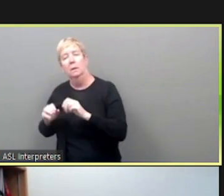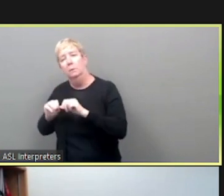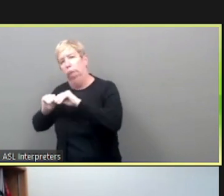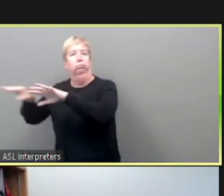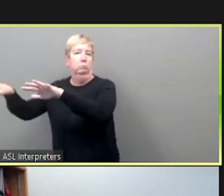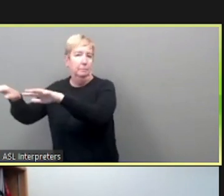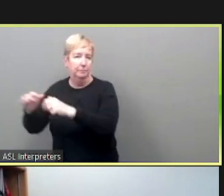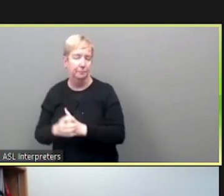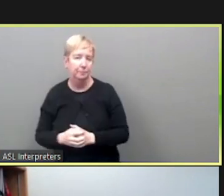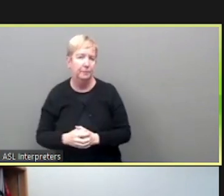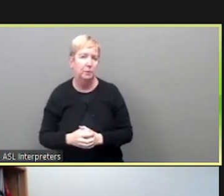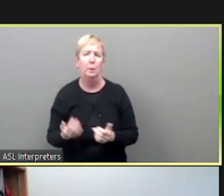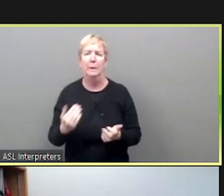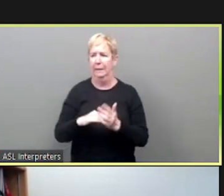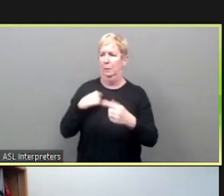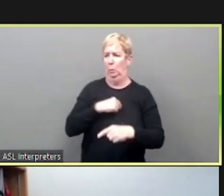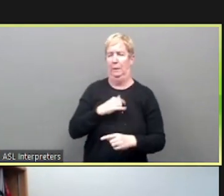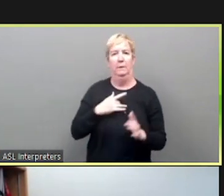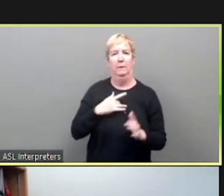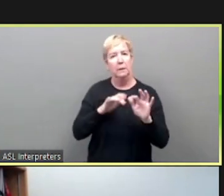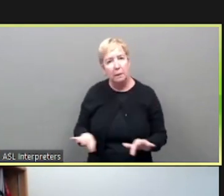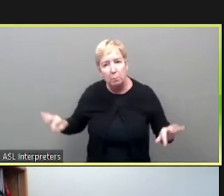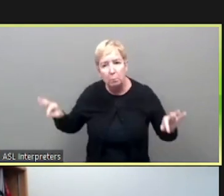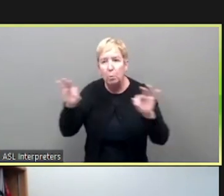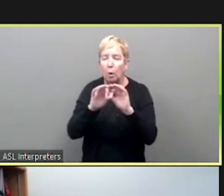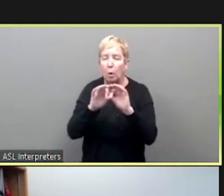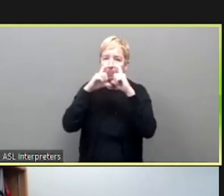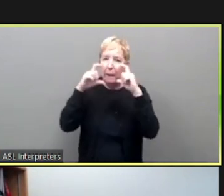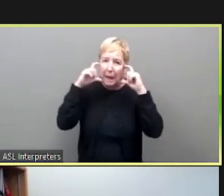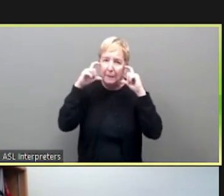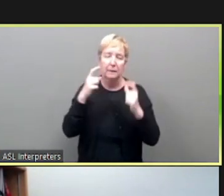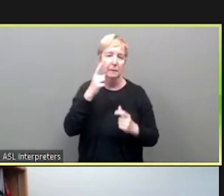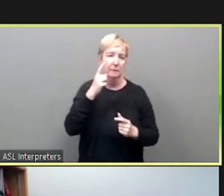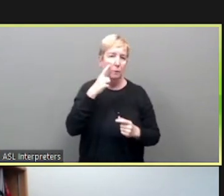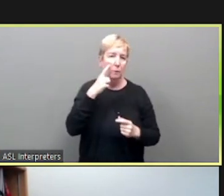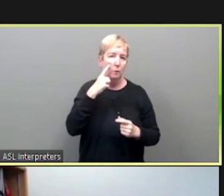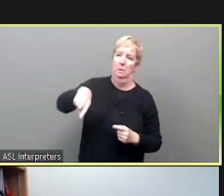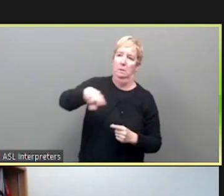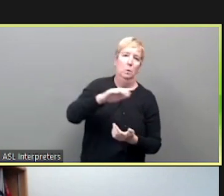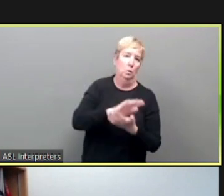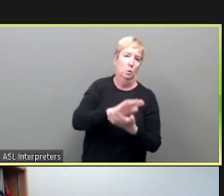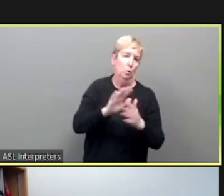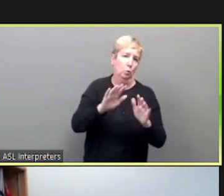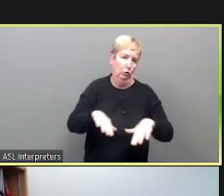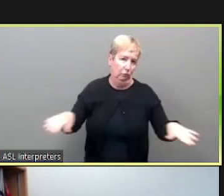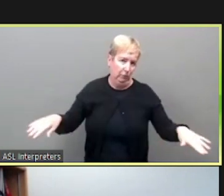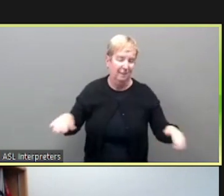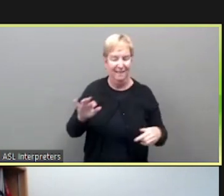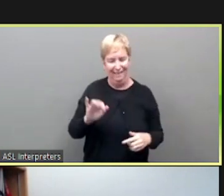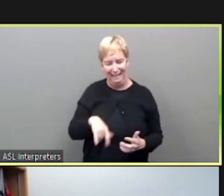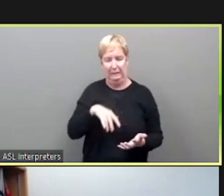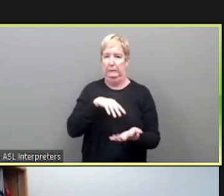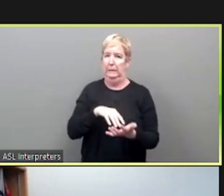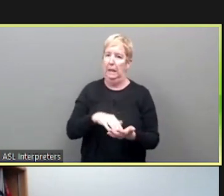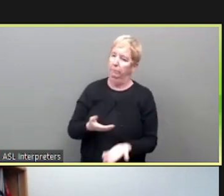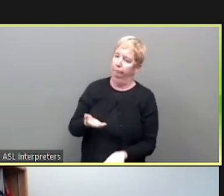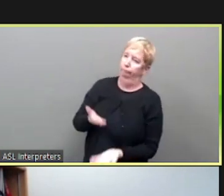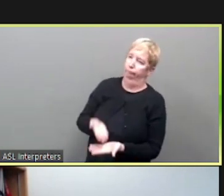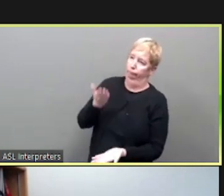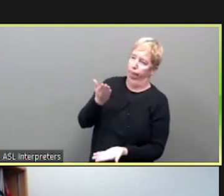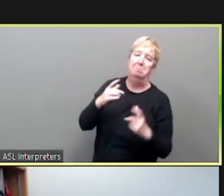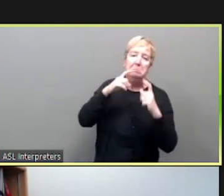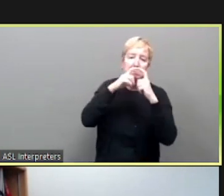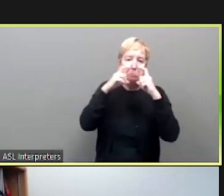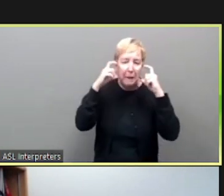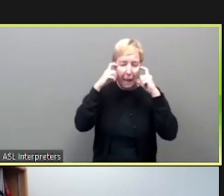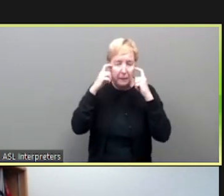prevention strategy for schools. And this study supports that premise that these face masks are